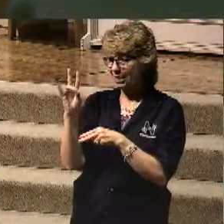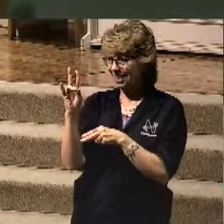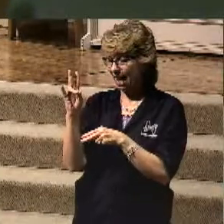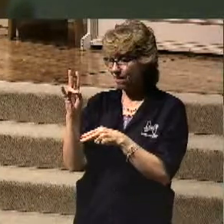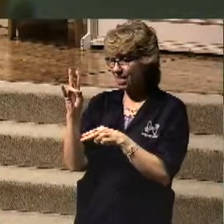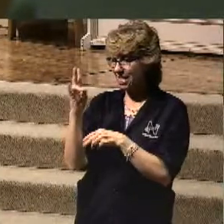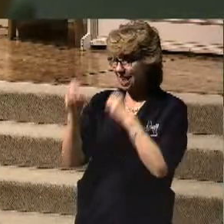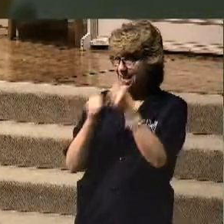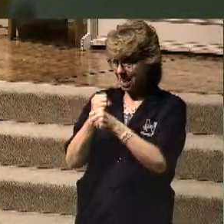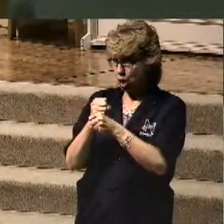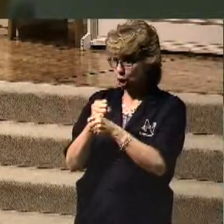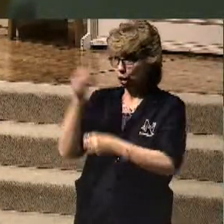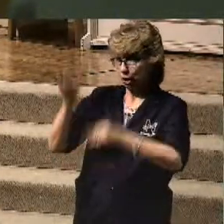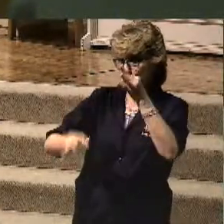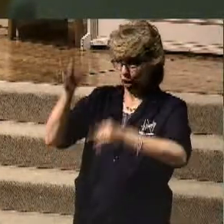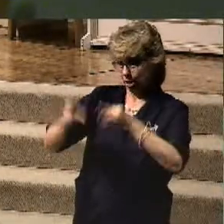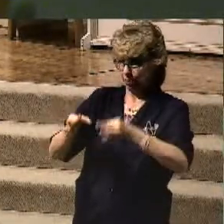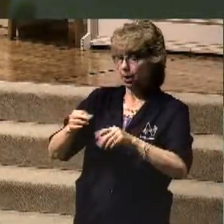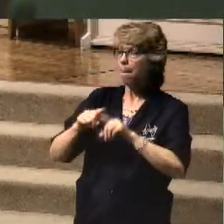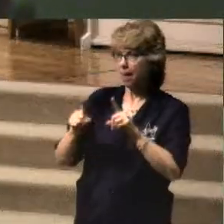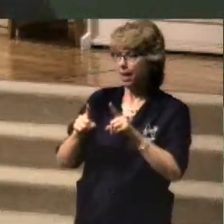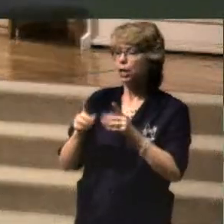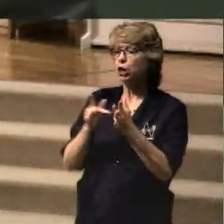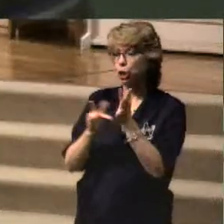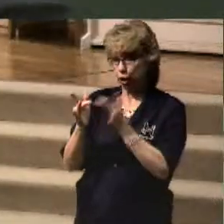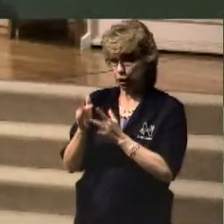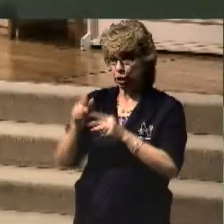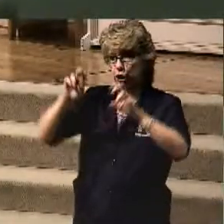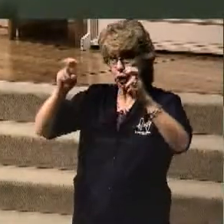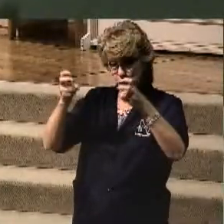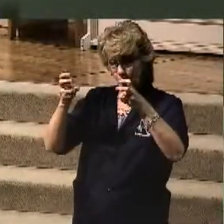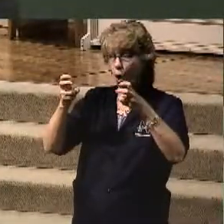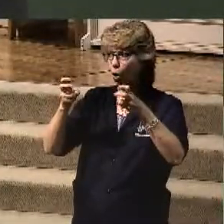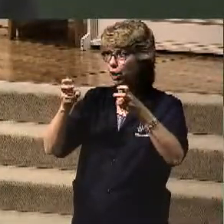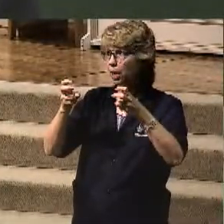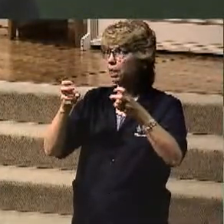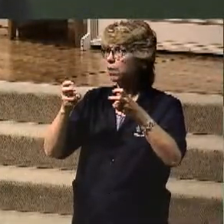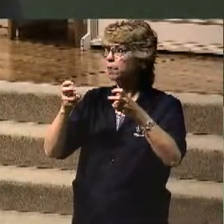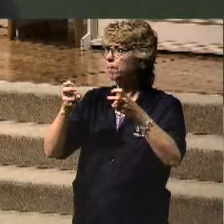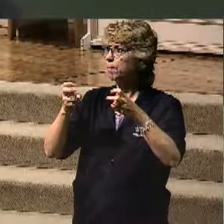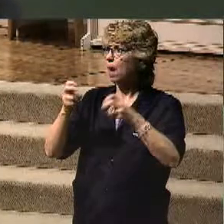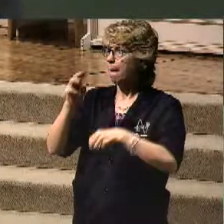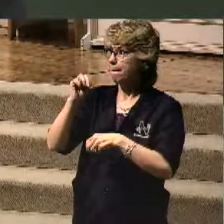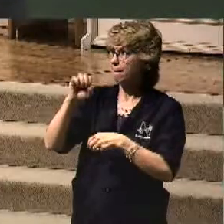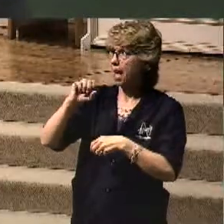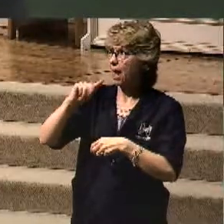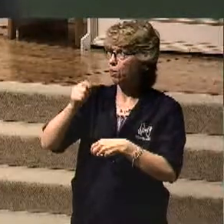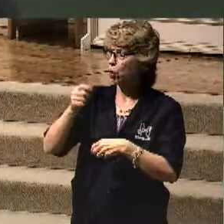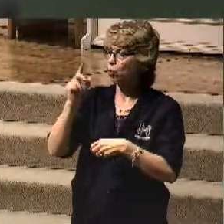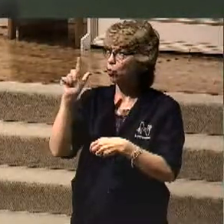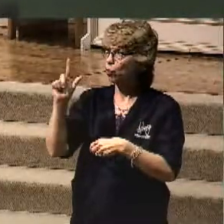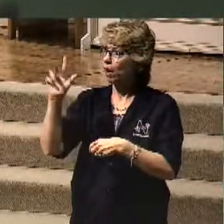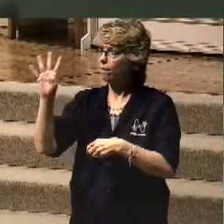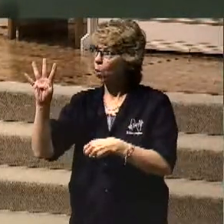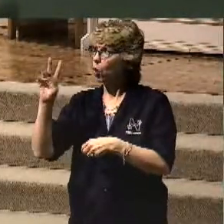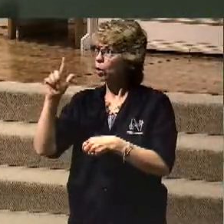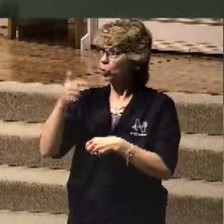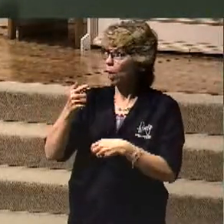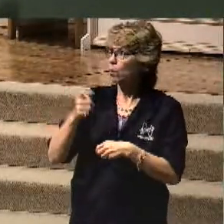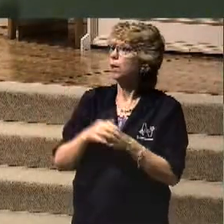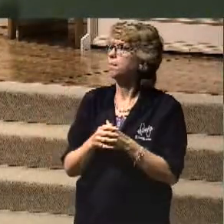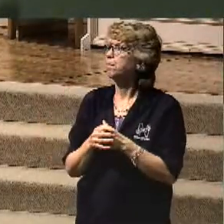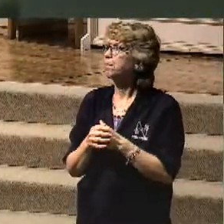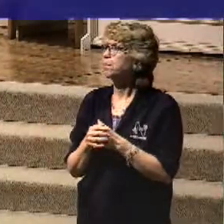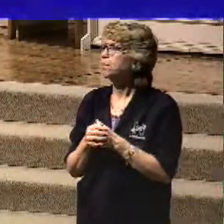of God's judgment, but Jesus called a tribulation, Matthew 24, 21, for then shall be great tribulation, such as was not since the beginning of the